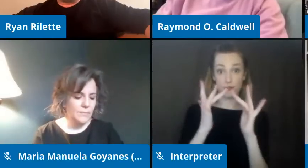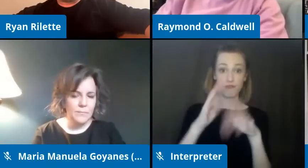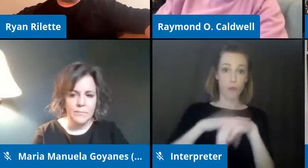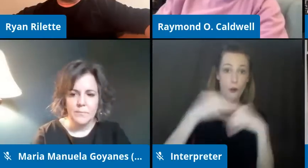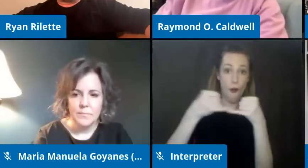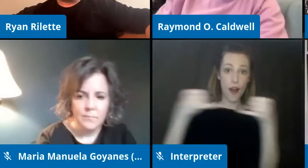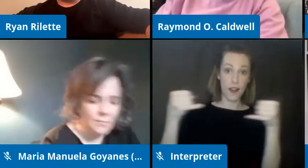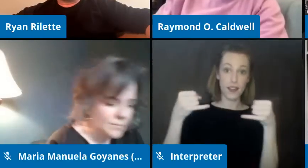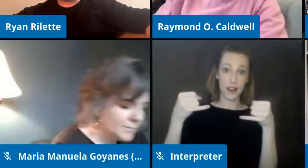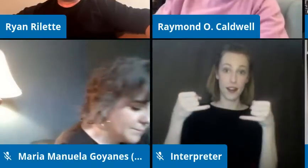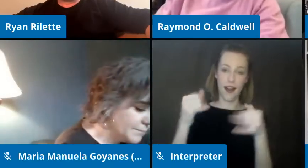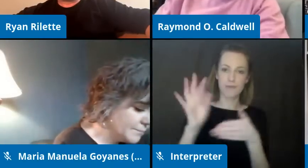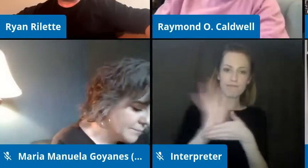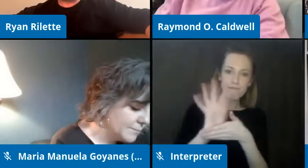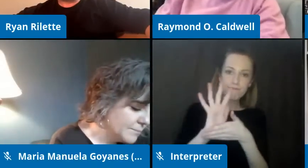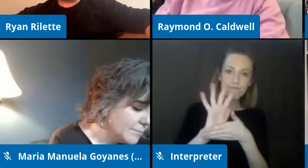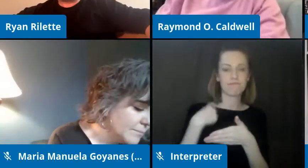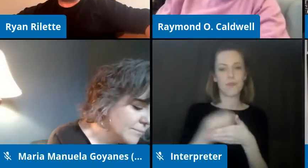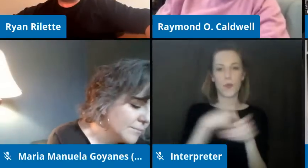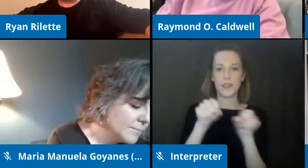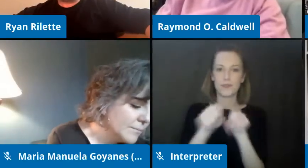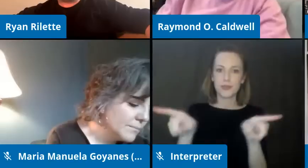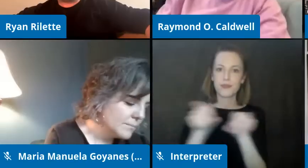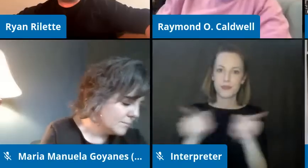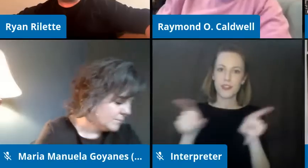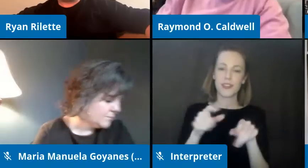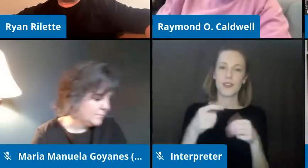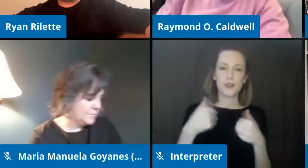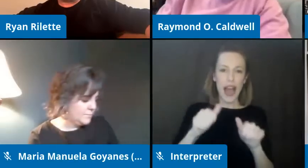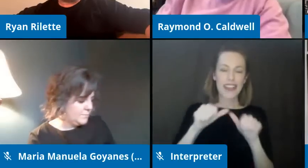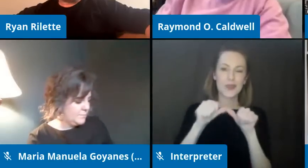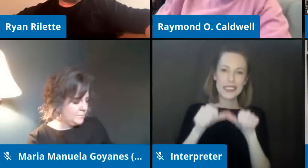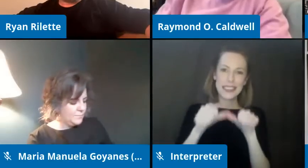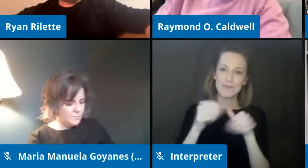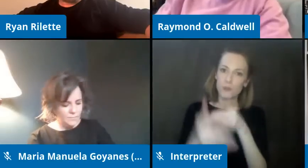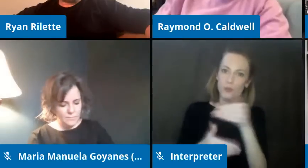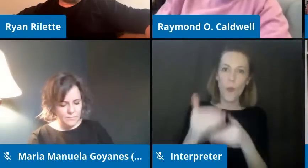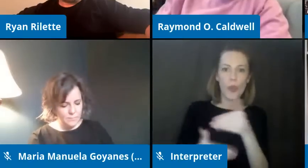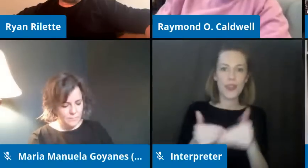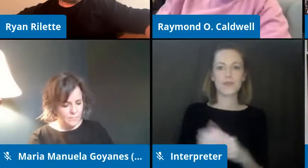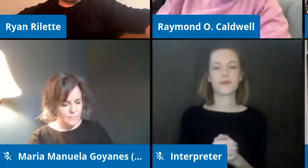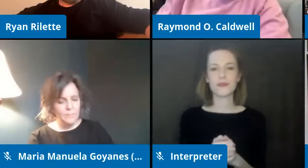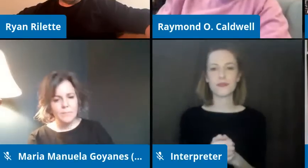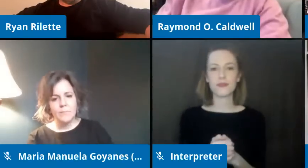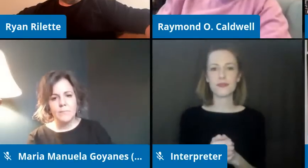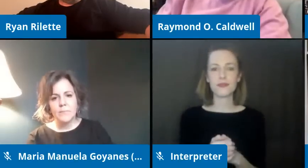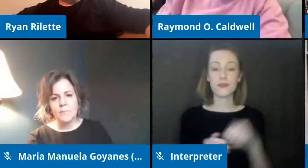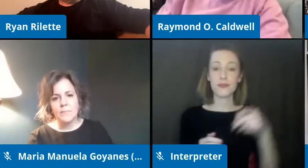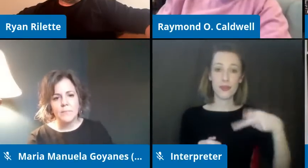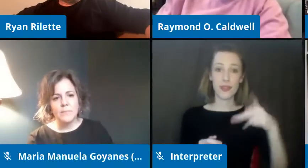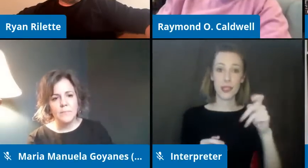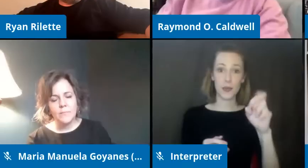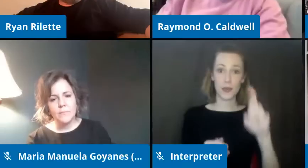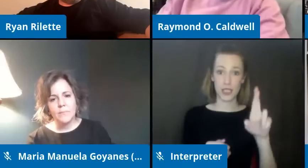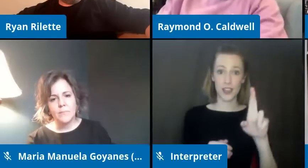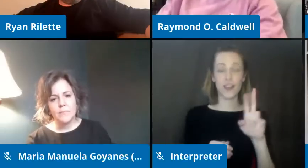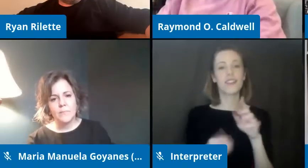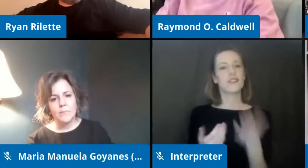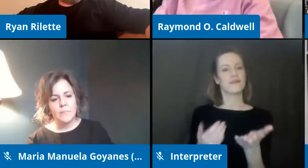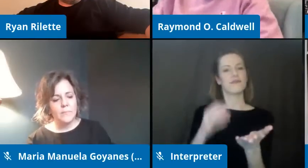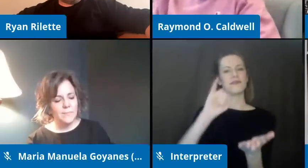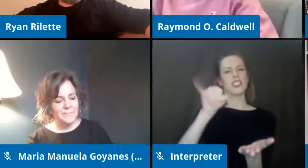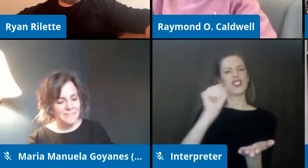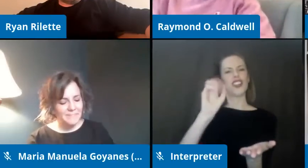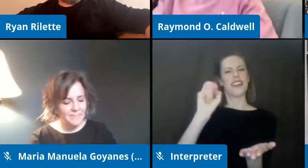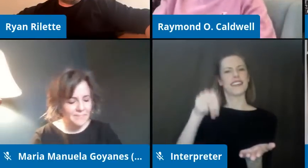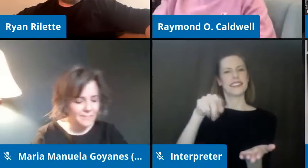trying to keep rolling right now. Thanks, Ryan. Jason, you're on a campus. Olney Theater Center is a campus